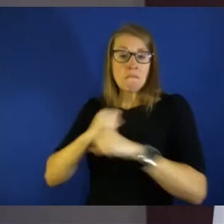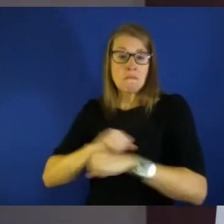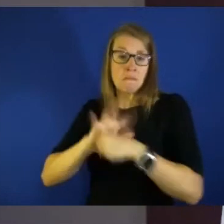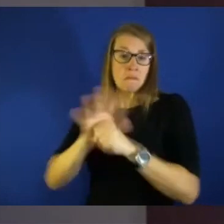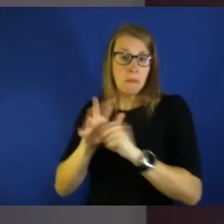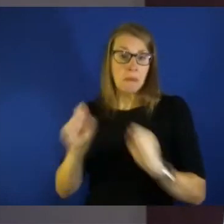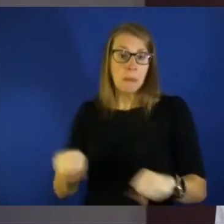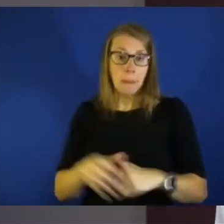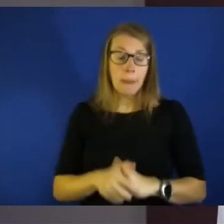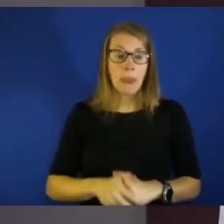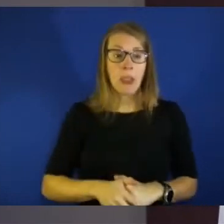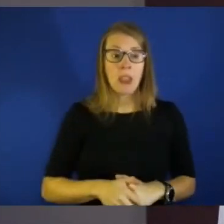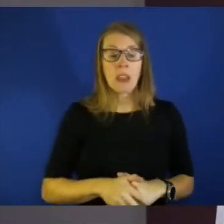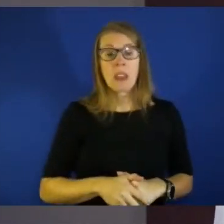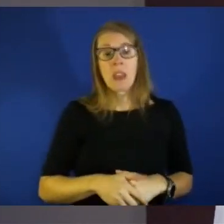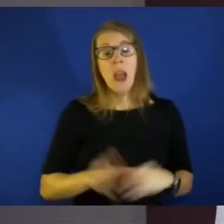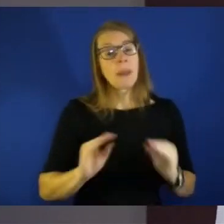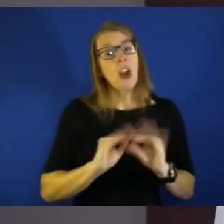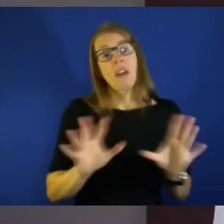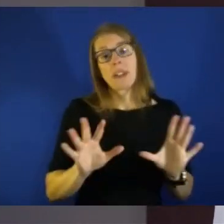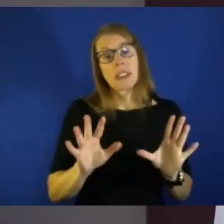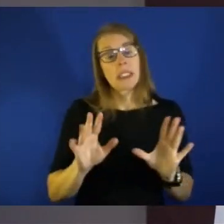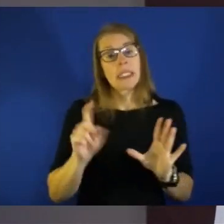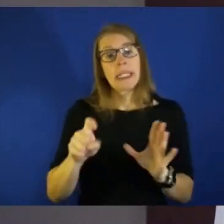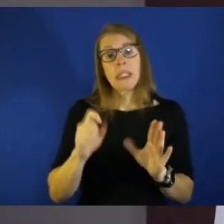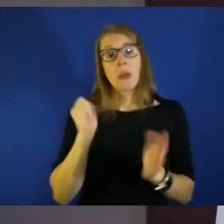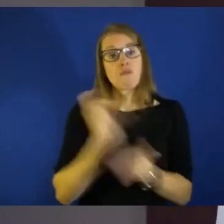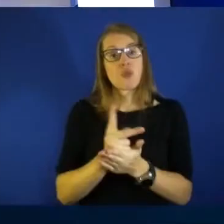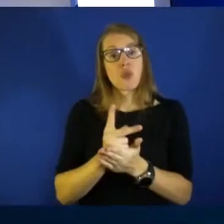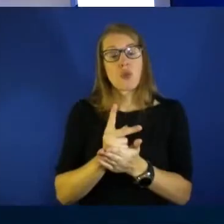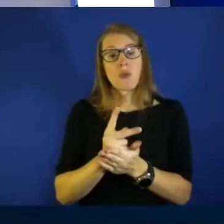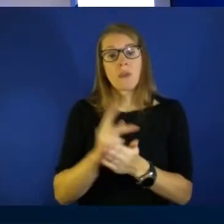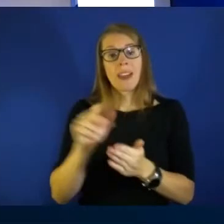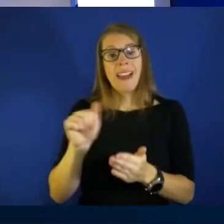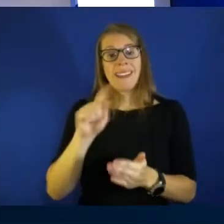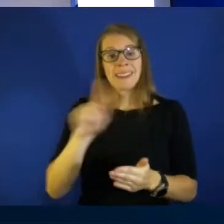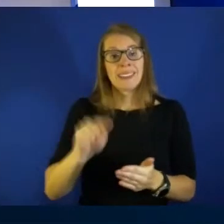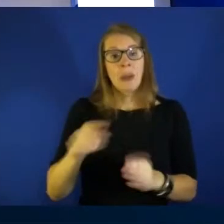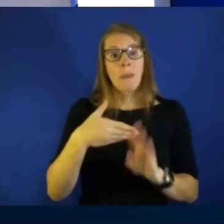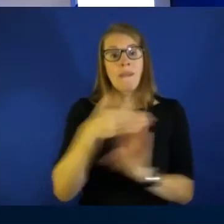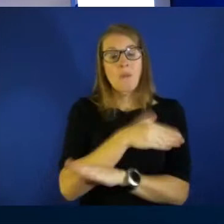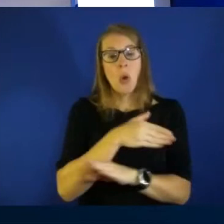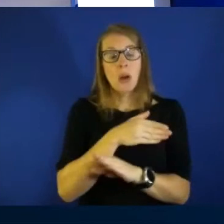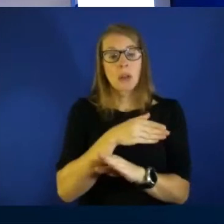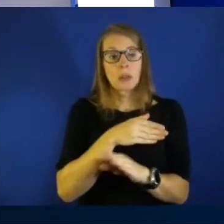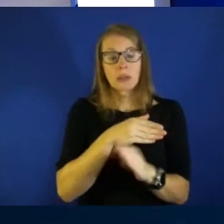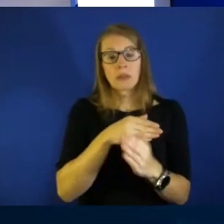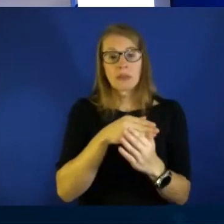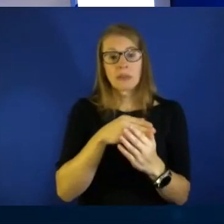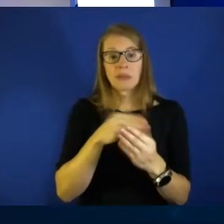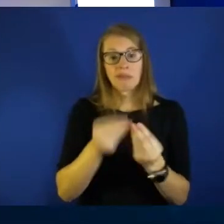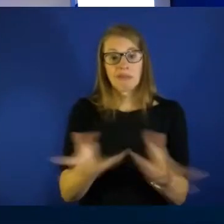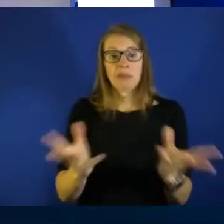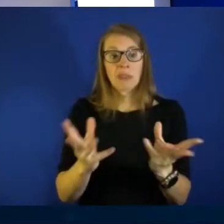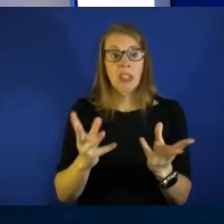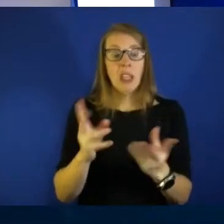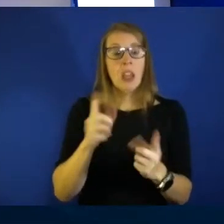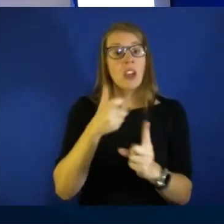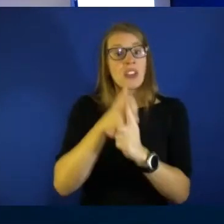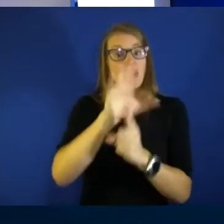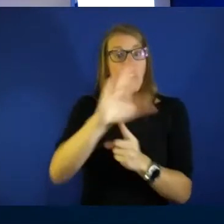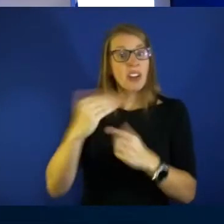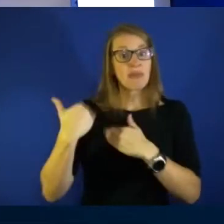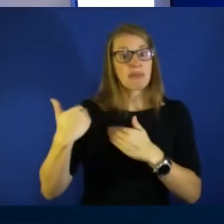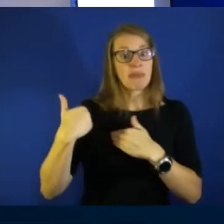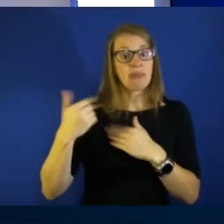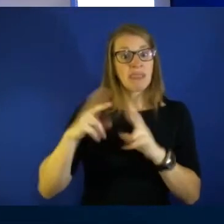close, and obviously they would need to be approved before anybody could give it. That's what you're paid for. You look at the data for all of us. I sure do. That's your thing. and I believe